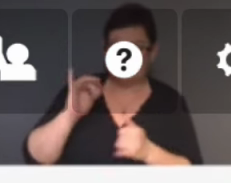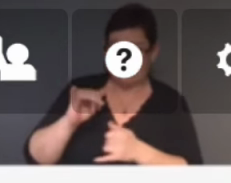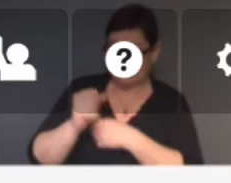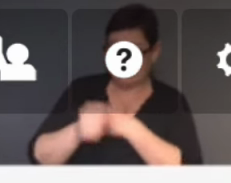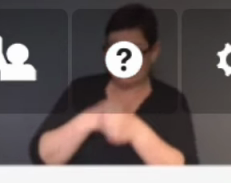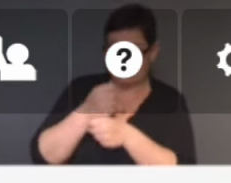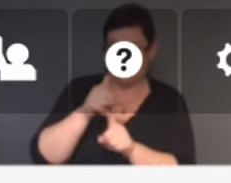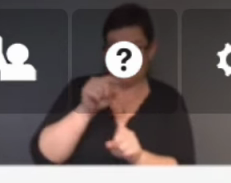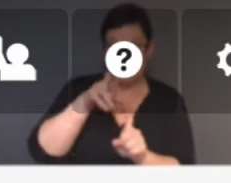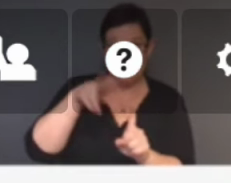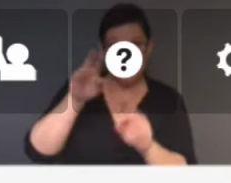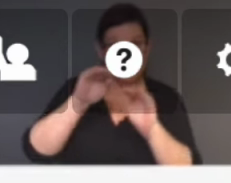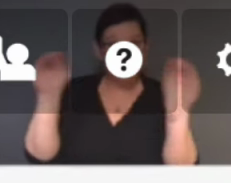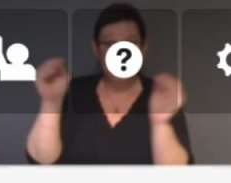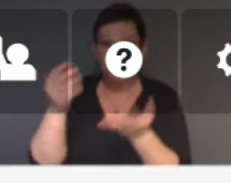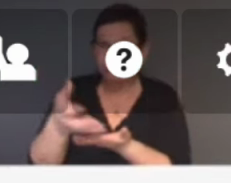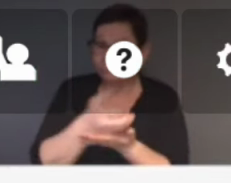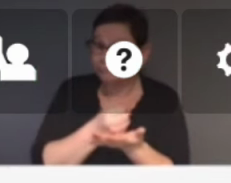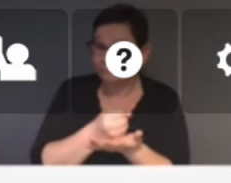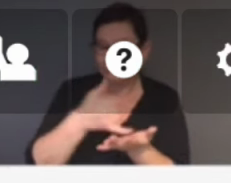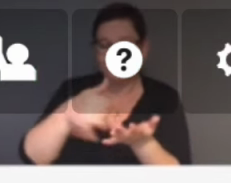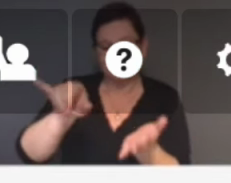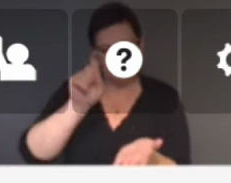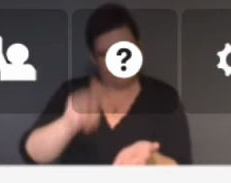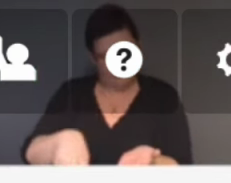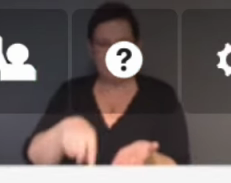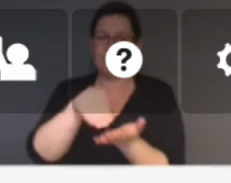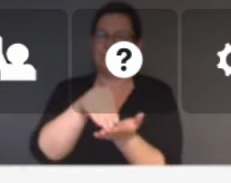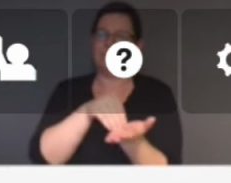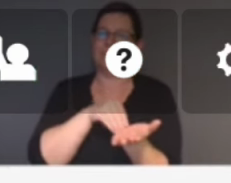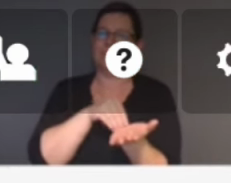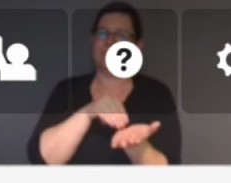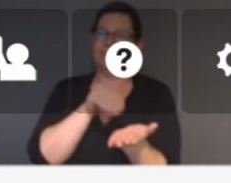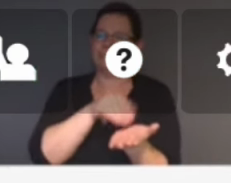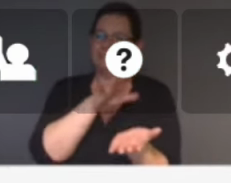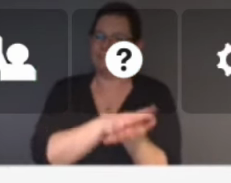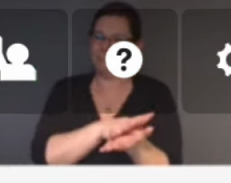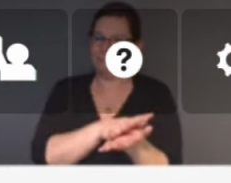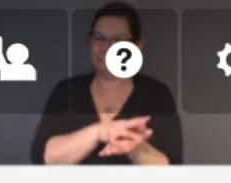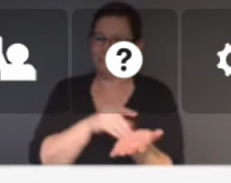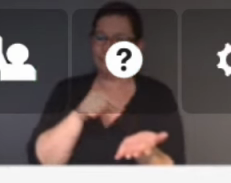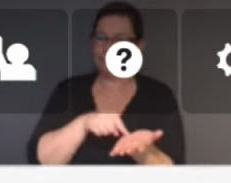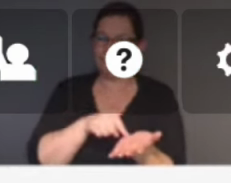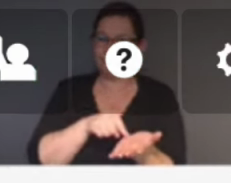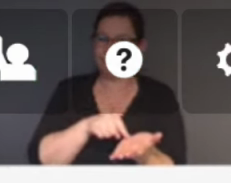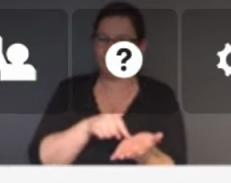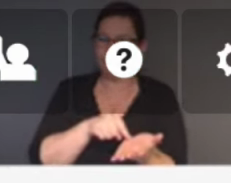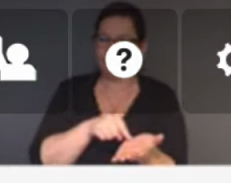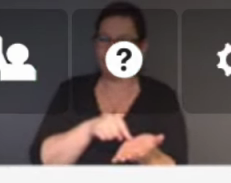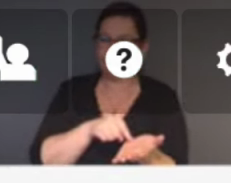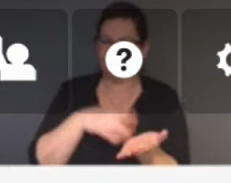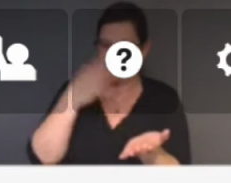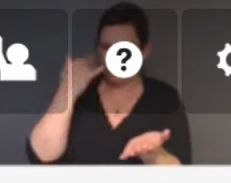should still file your taxes. Your tax return will cover the period you were in Canada in